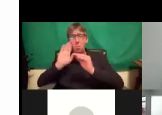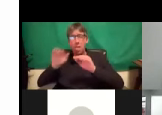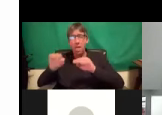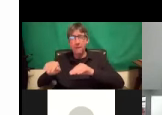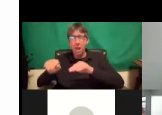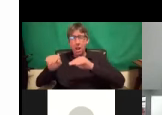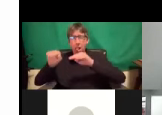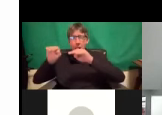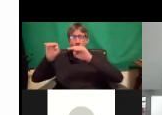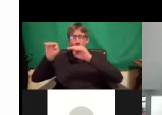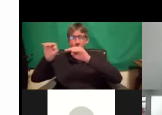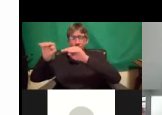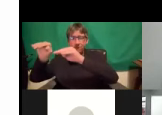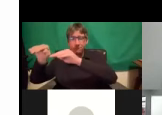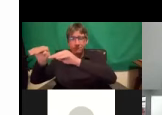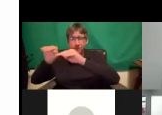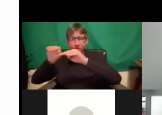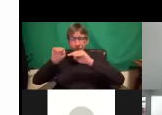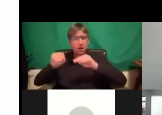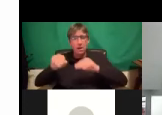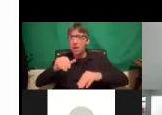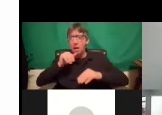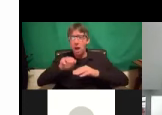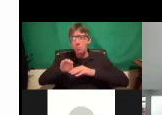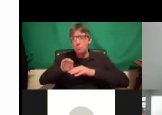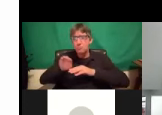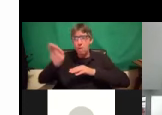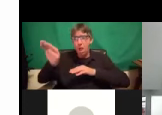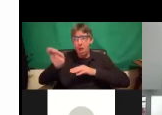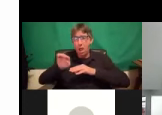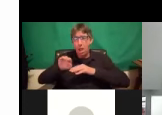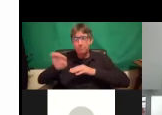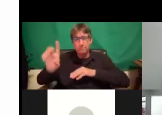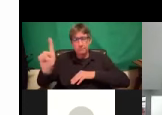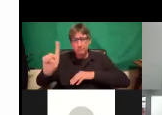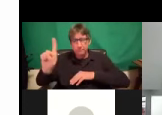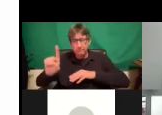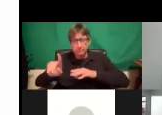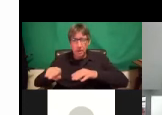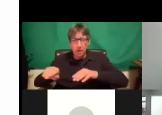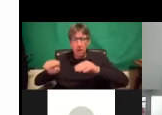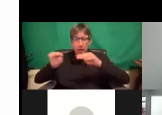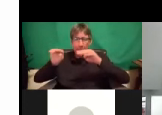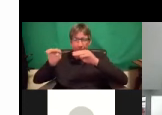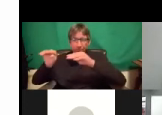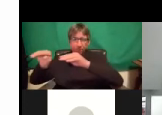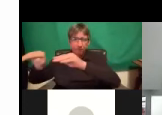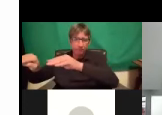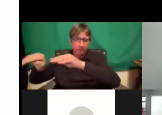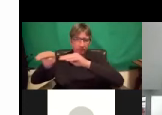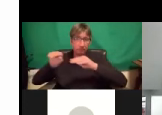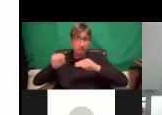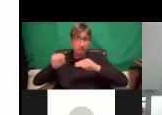ramps. But we are actually working with the vendor who will be providing this to make sure that all of the bus operators are